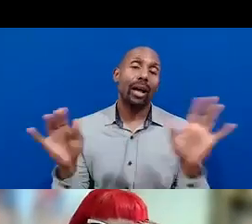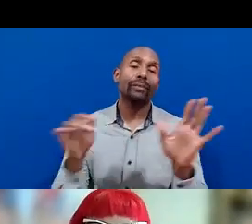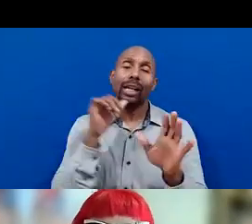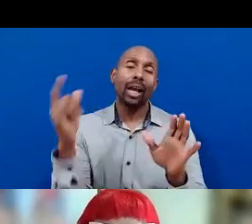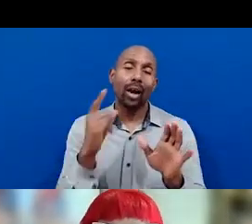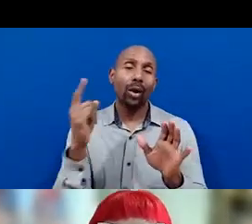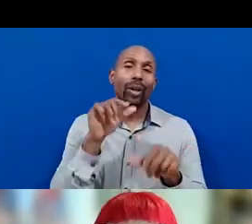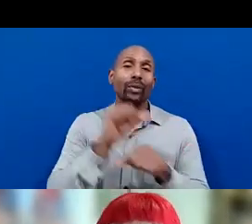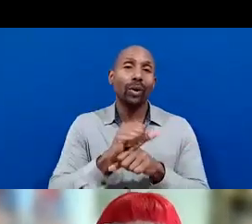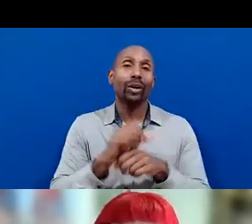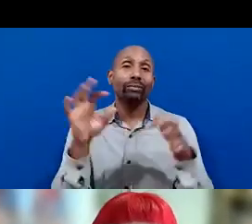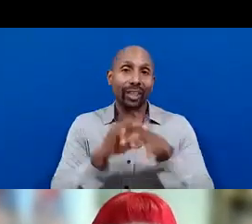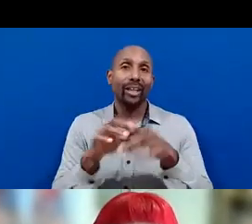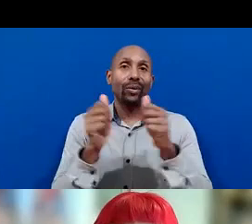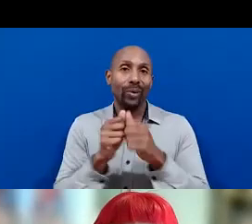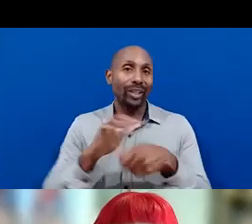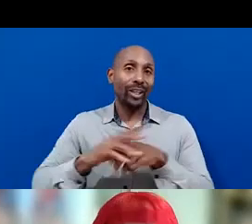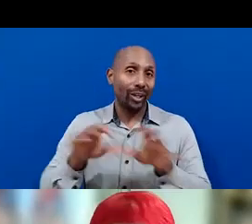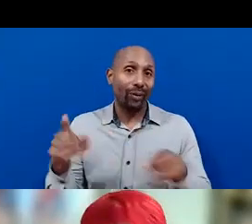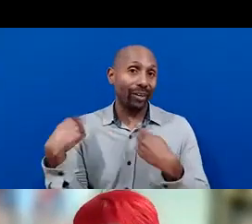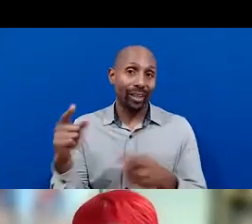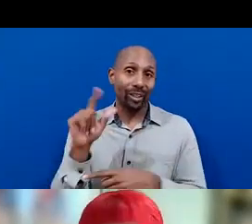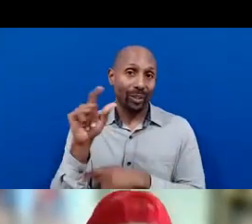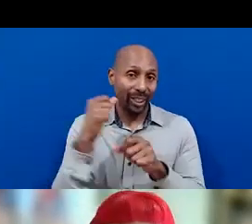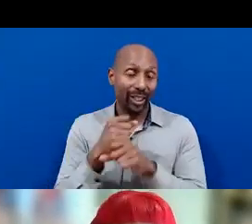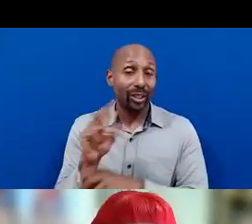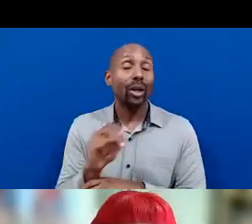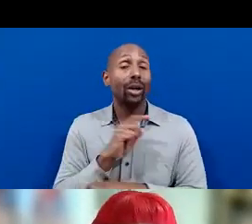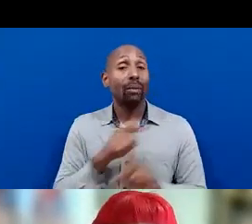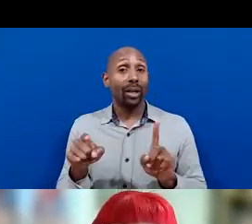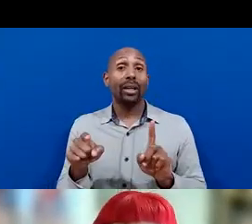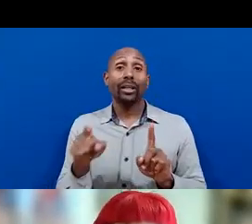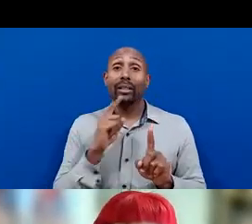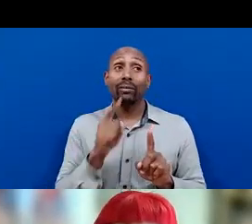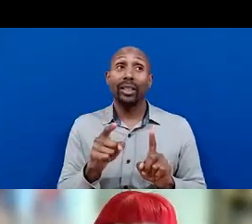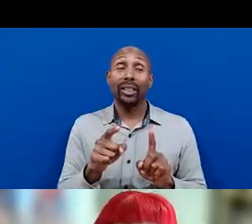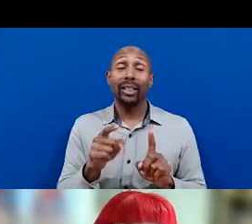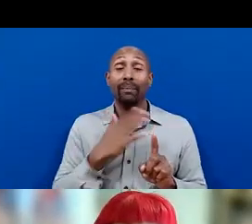but for 20 years, but I have been, actually, it'll be 21 years soon.